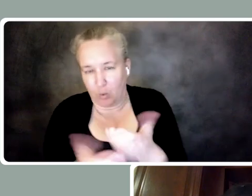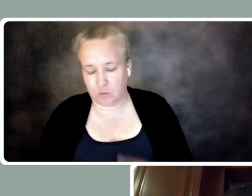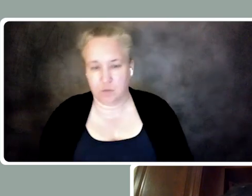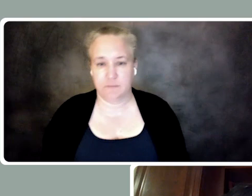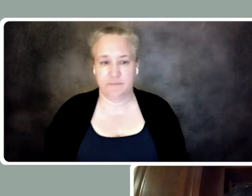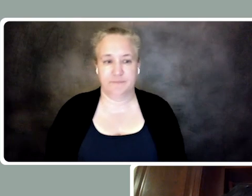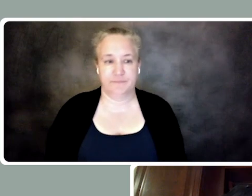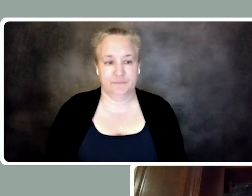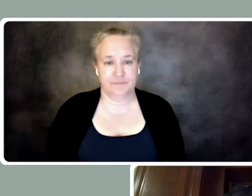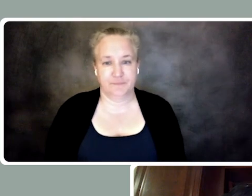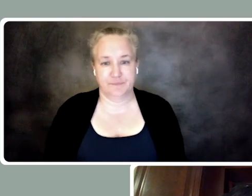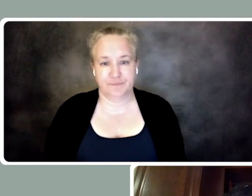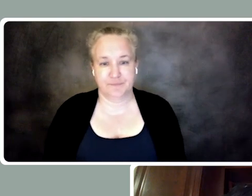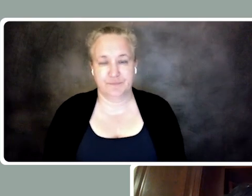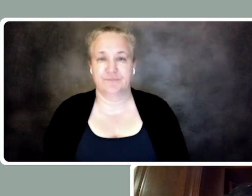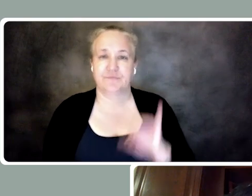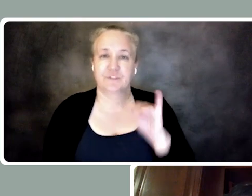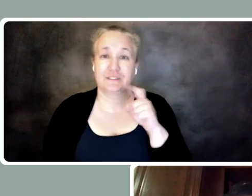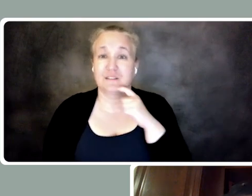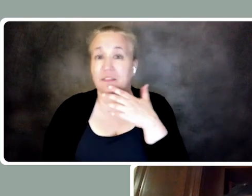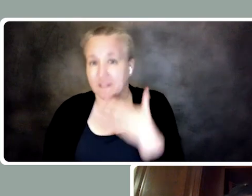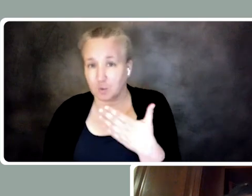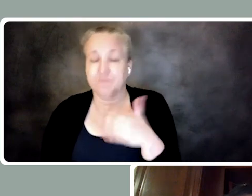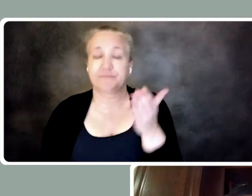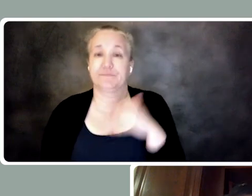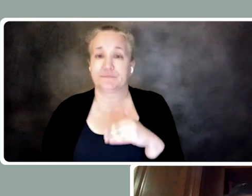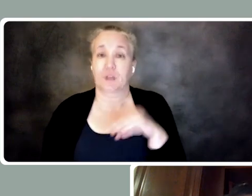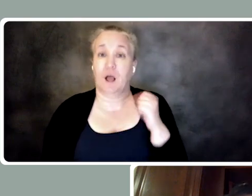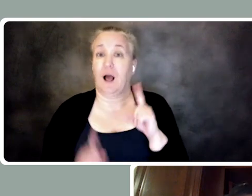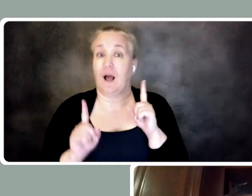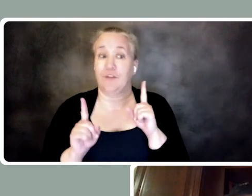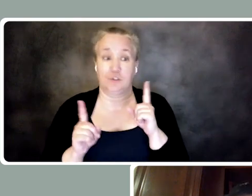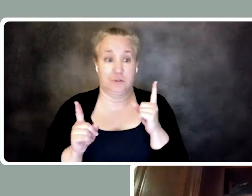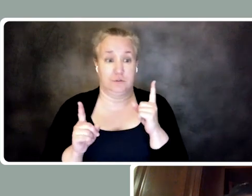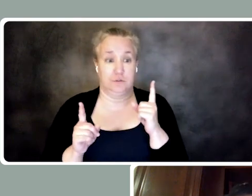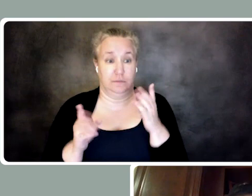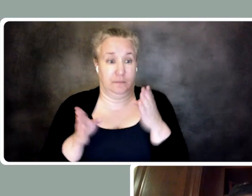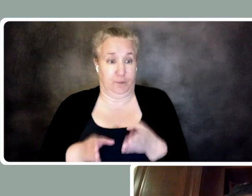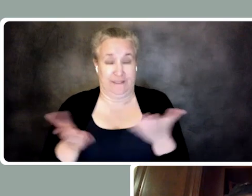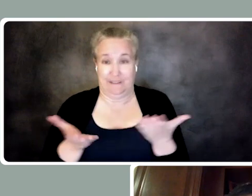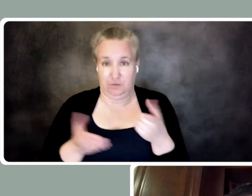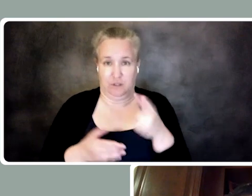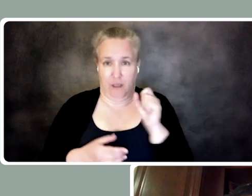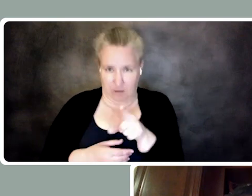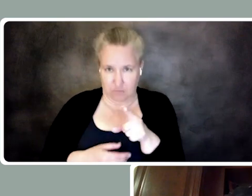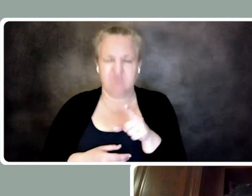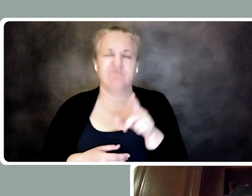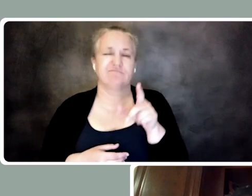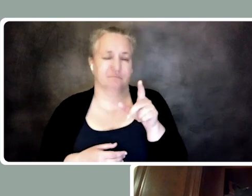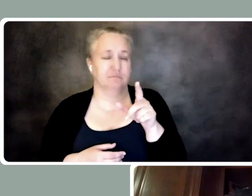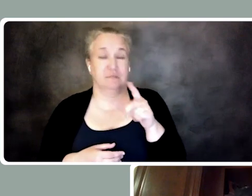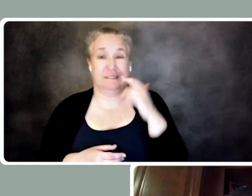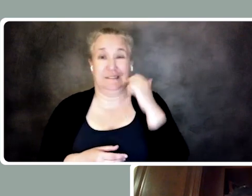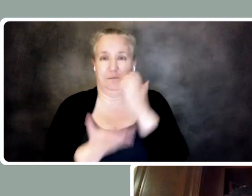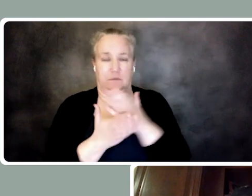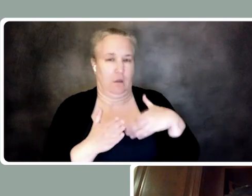Thank you. And another attendee is asking, She is also premenopausal. And if you